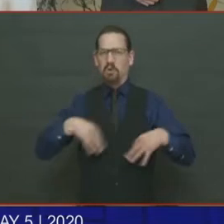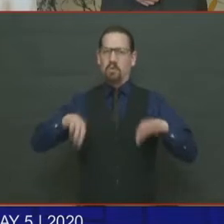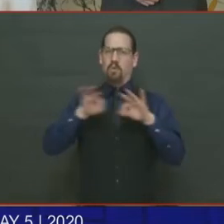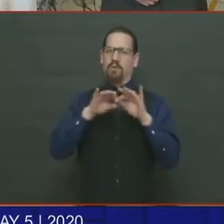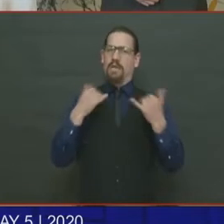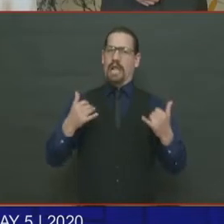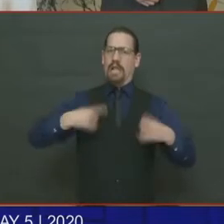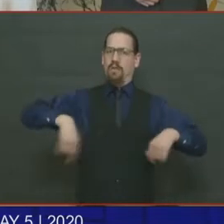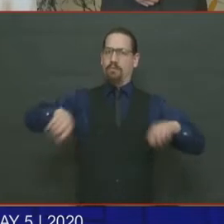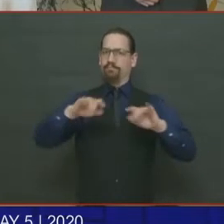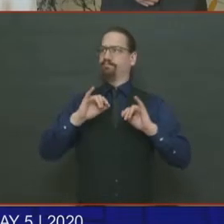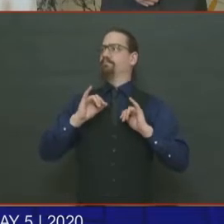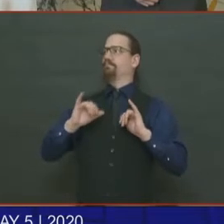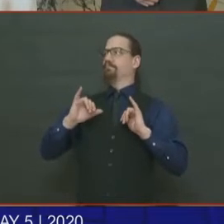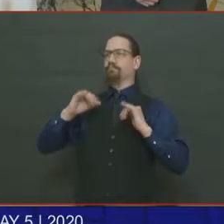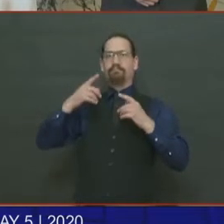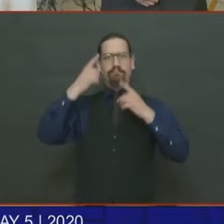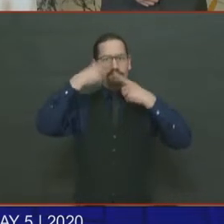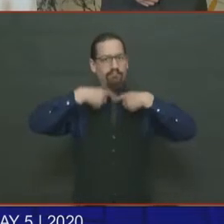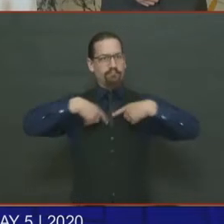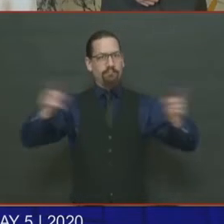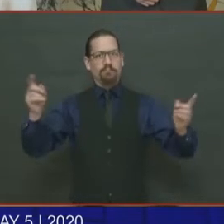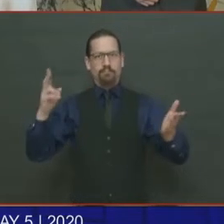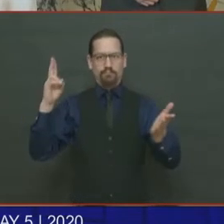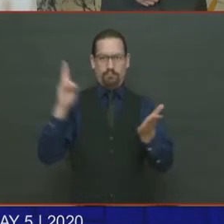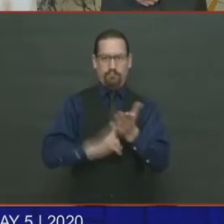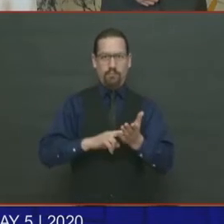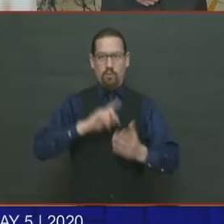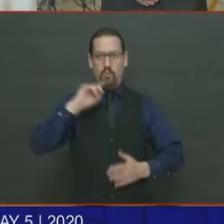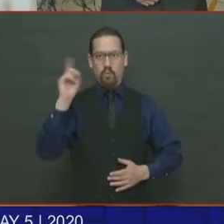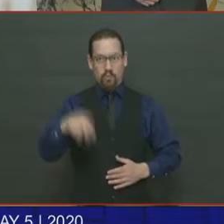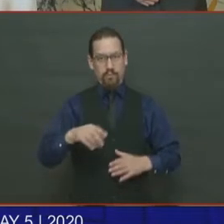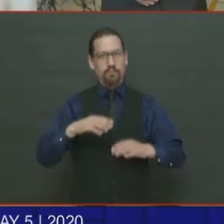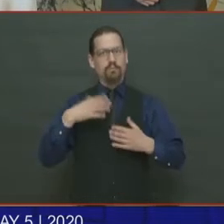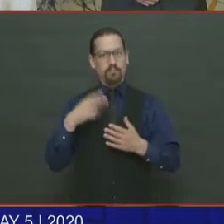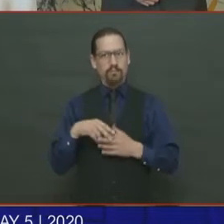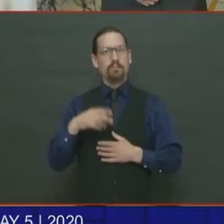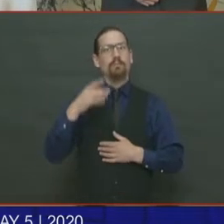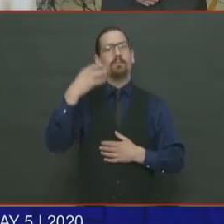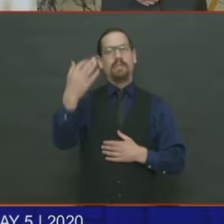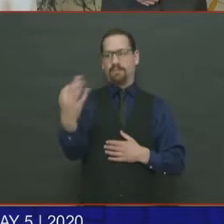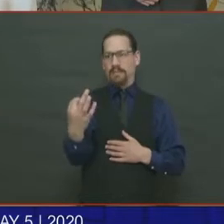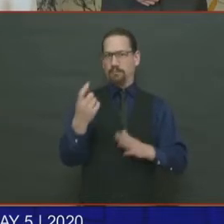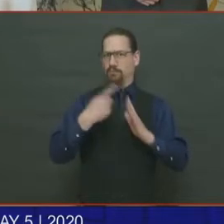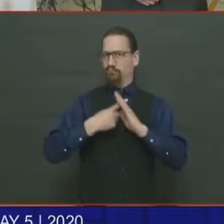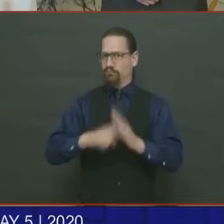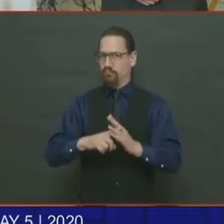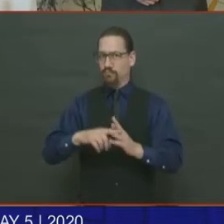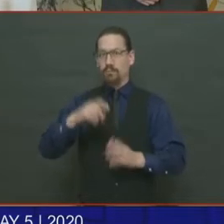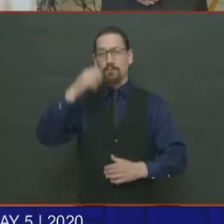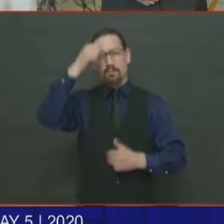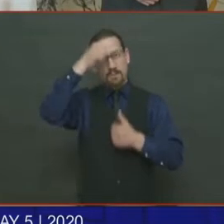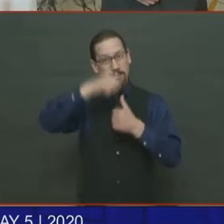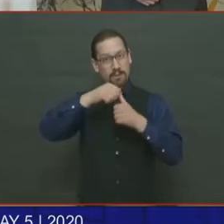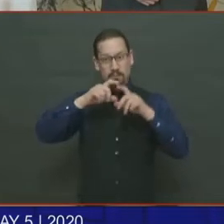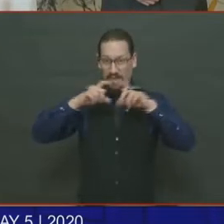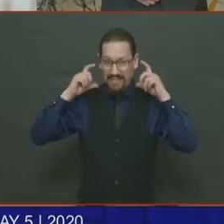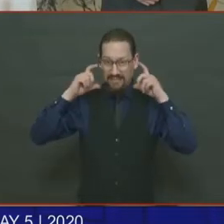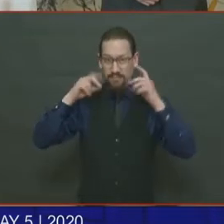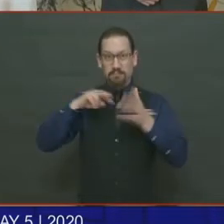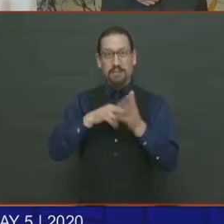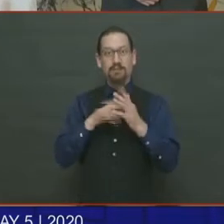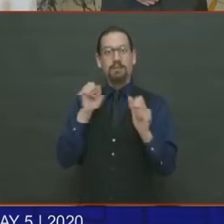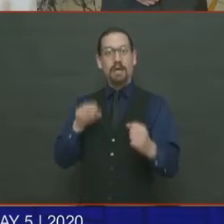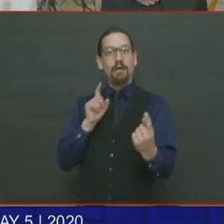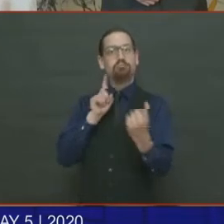feet of someone who you're not otherwise in contact with constantly, you should put it on because it'll